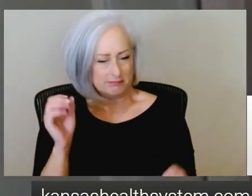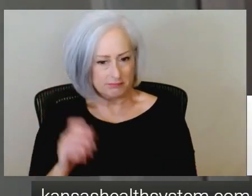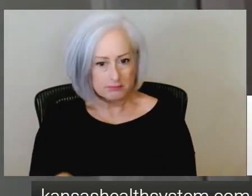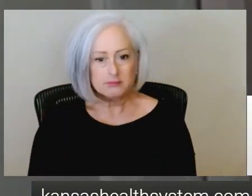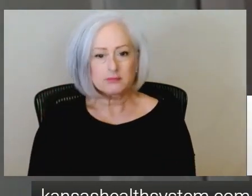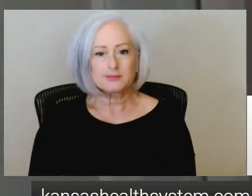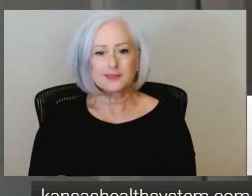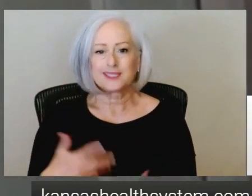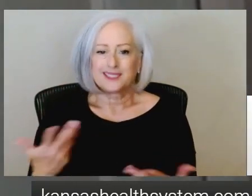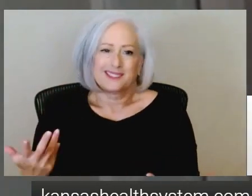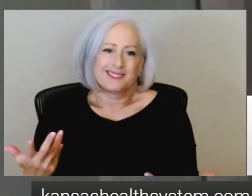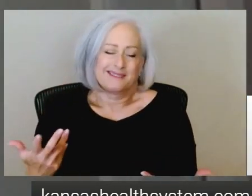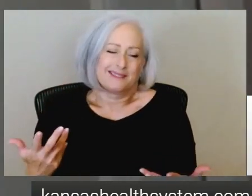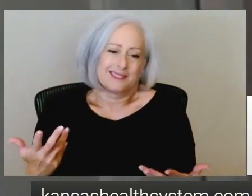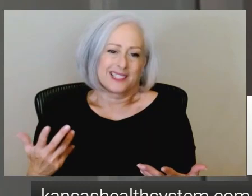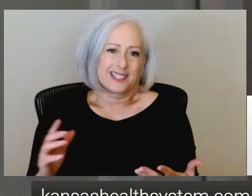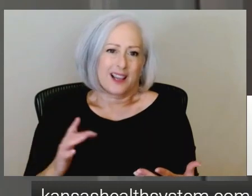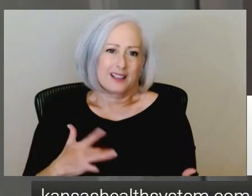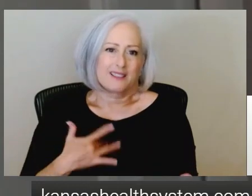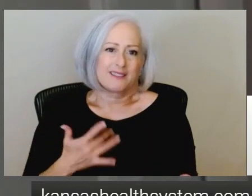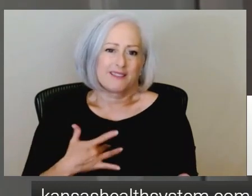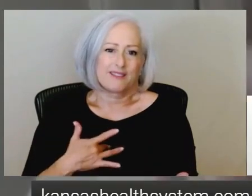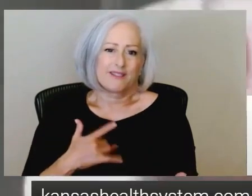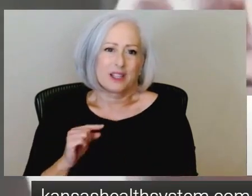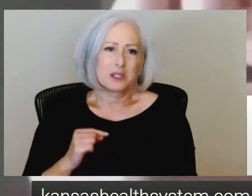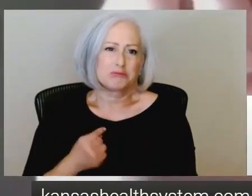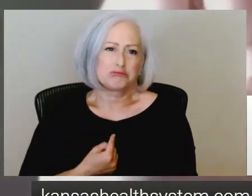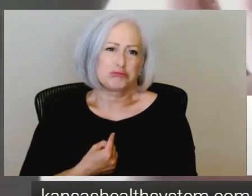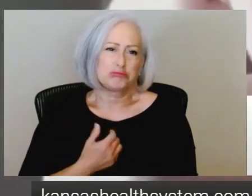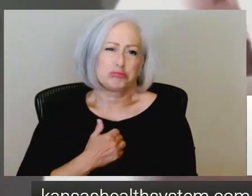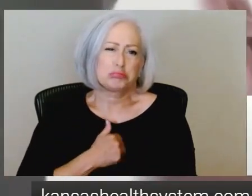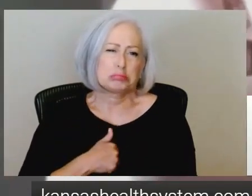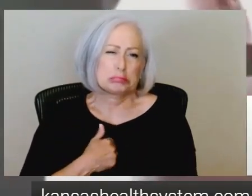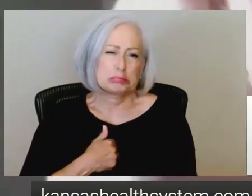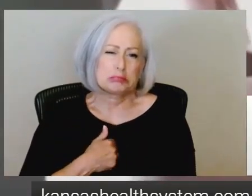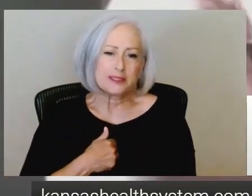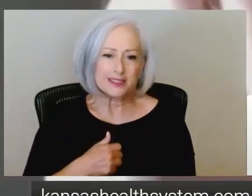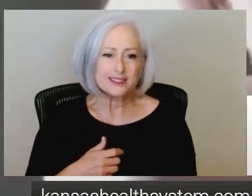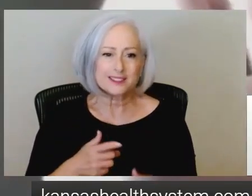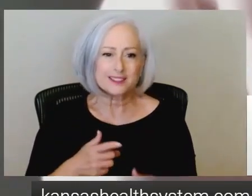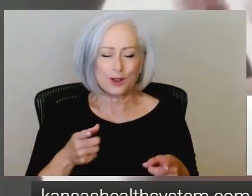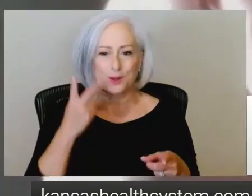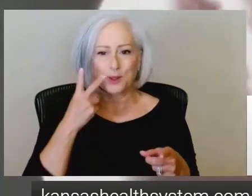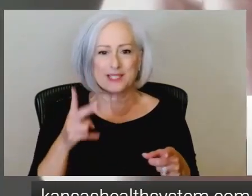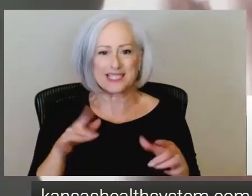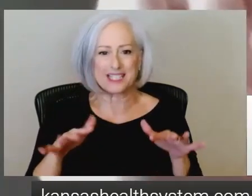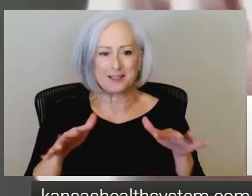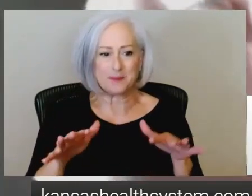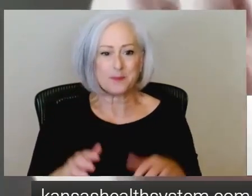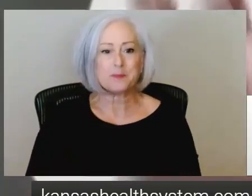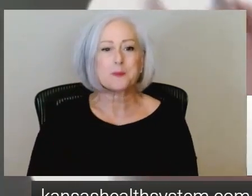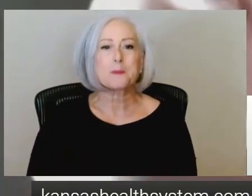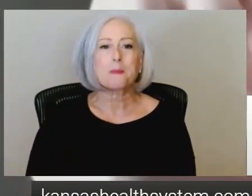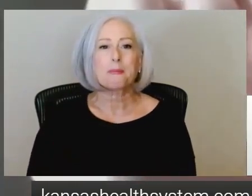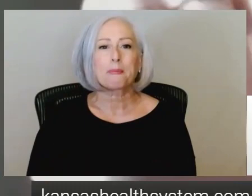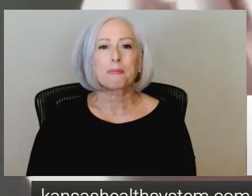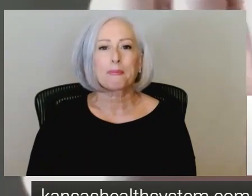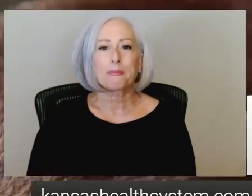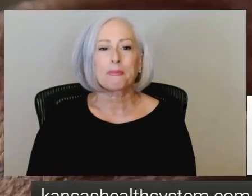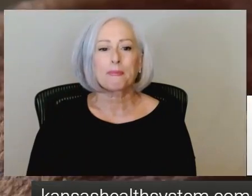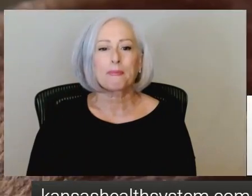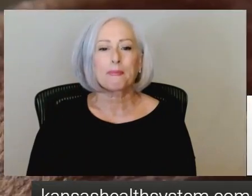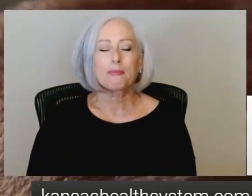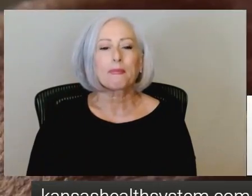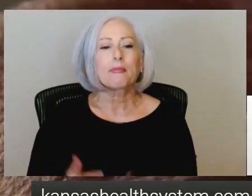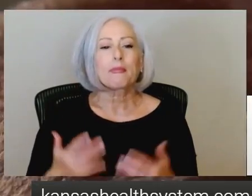kind of hurts your feelings. Sometimes it's hard for me to eat. I have to eat with a spoon now a lot of the